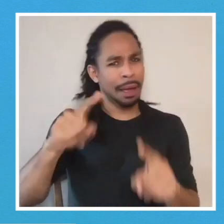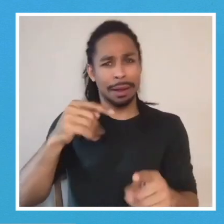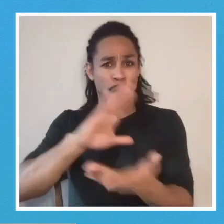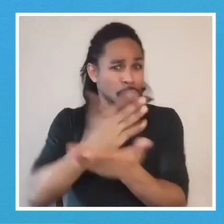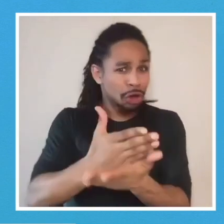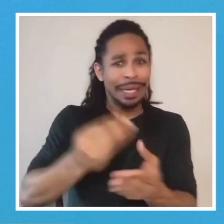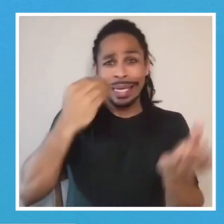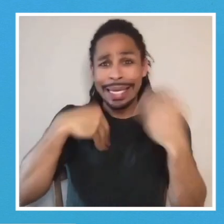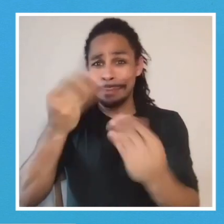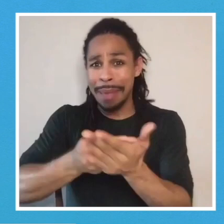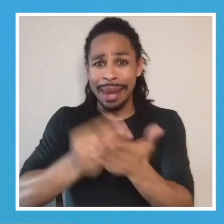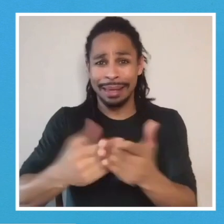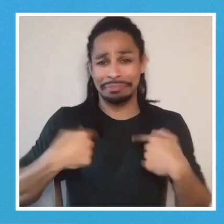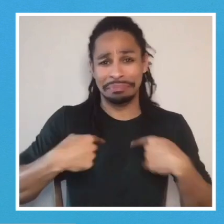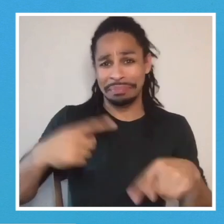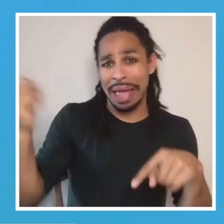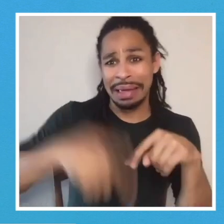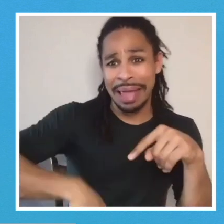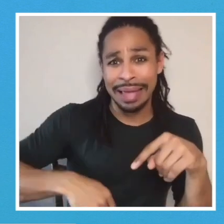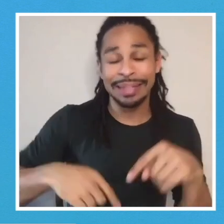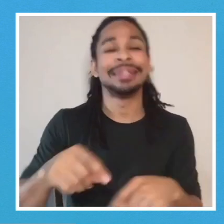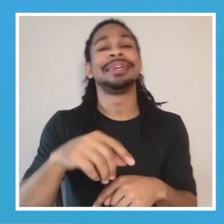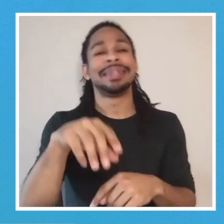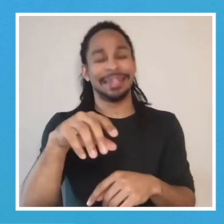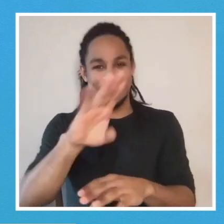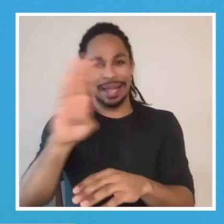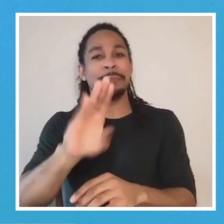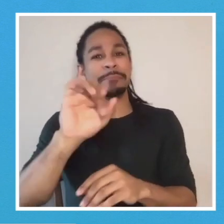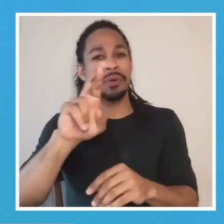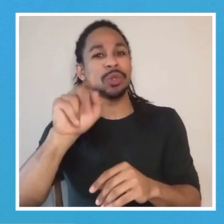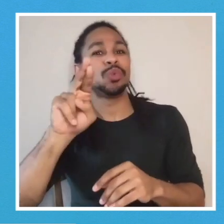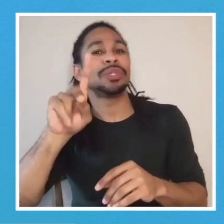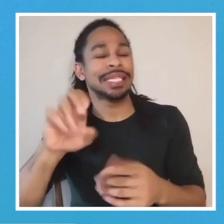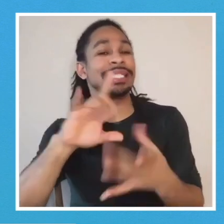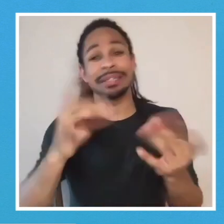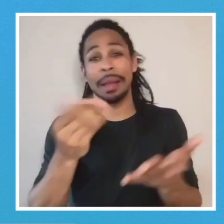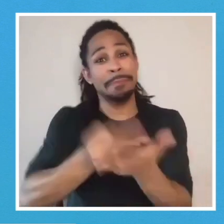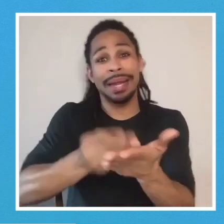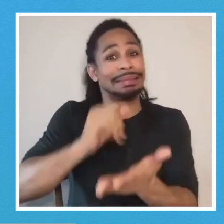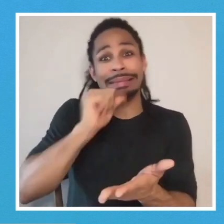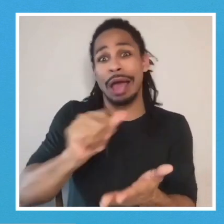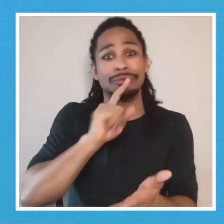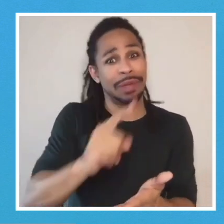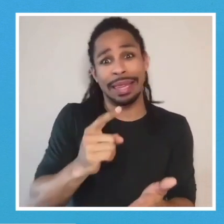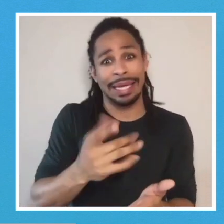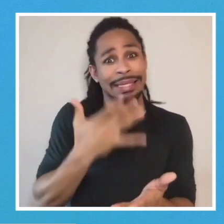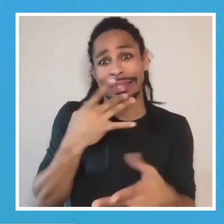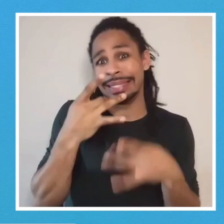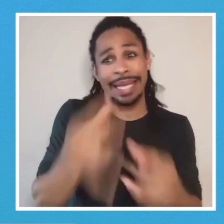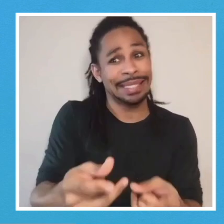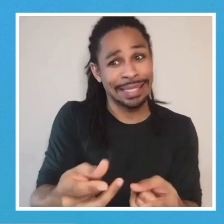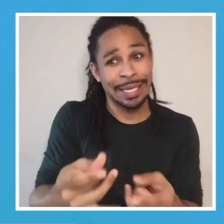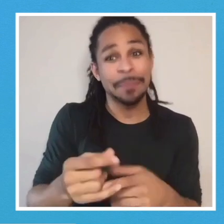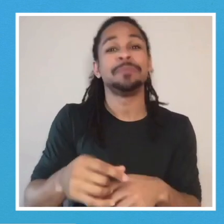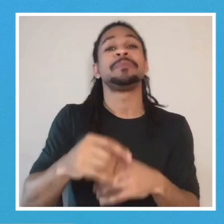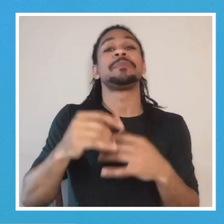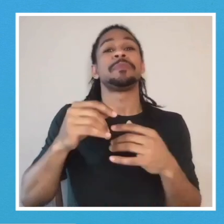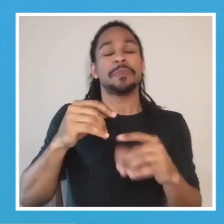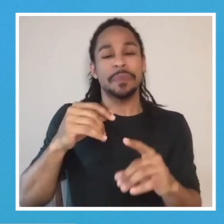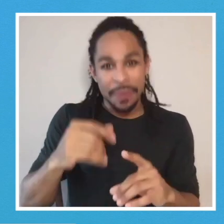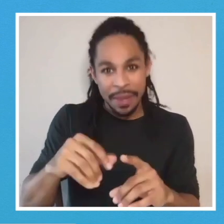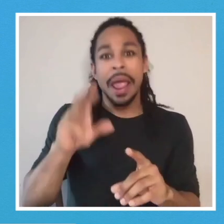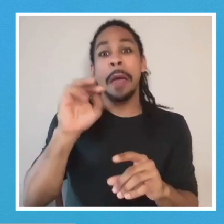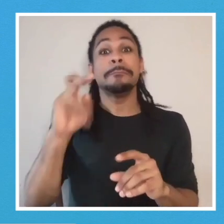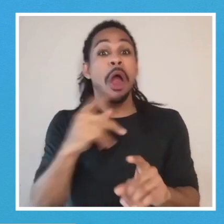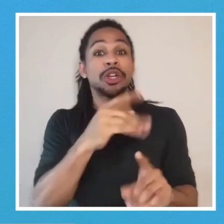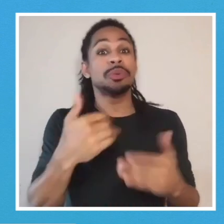Yeah. Money's not so tasty. Thank you for that. Mark, do you have any brief comment on being exposed to and